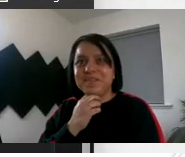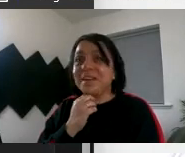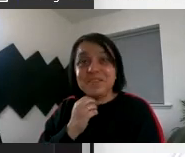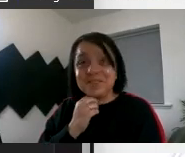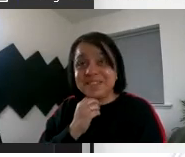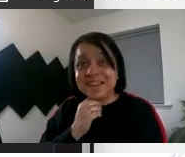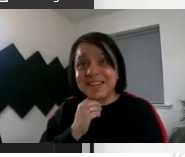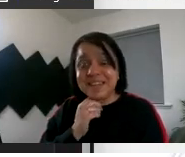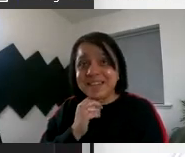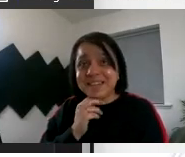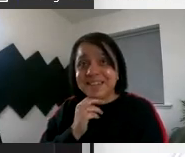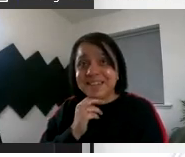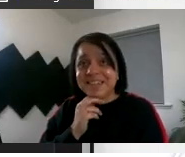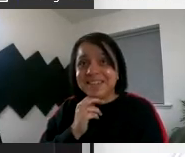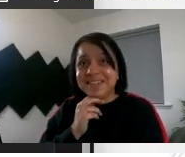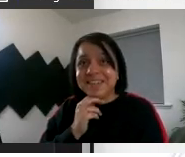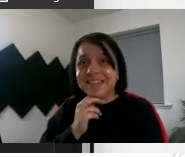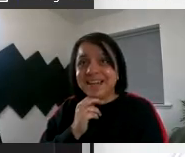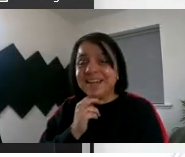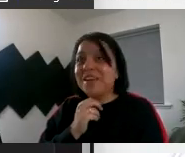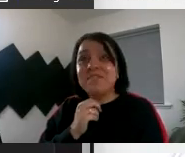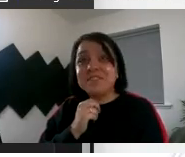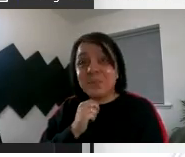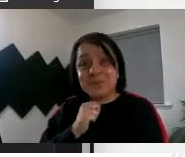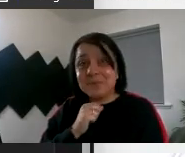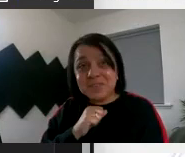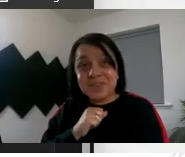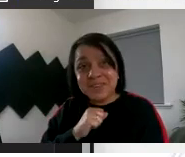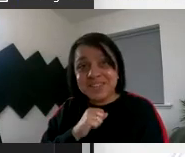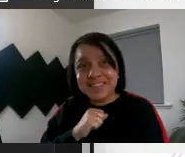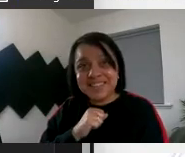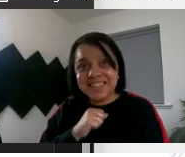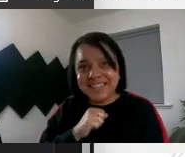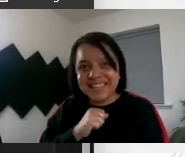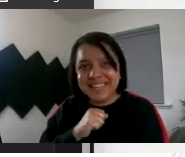Do any of you understand it? No. Do any of you still want to move to Scotland?